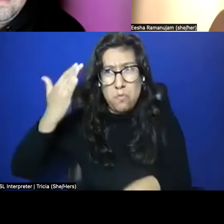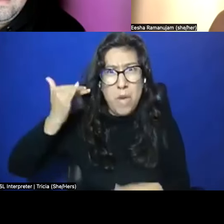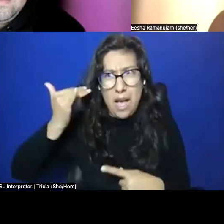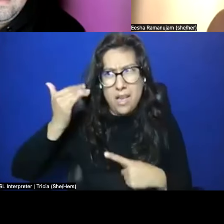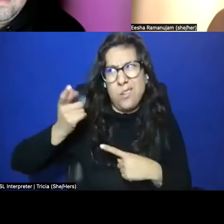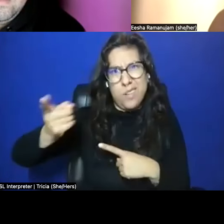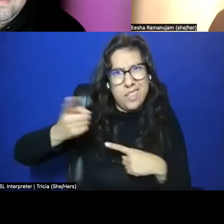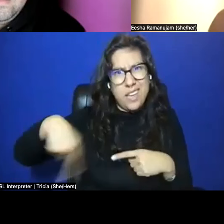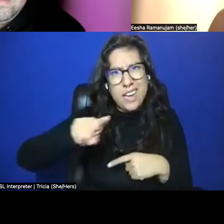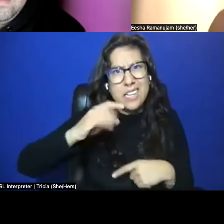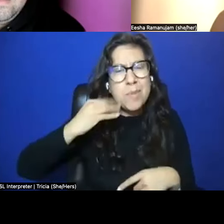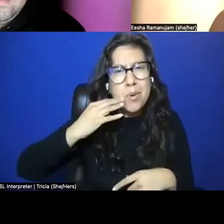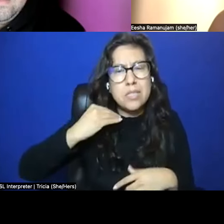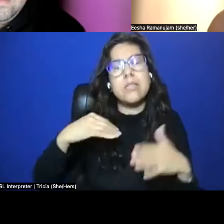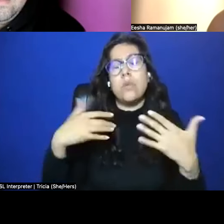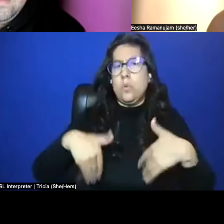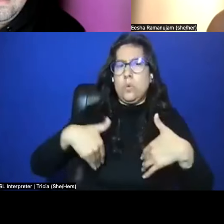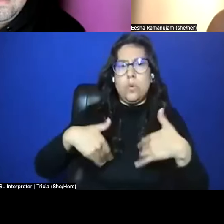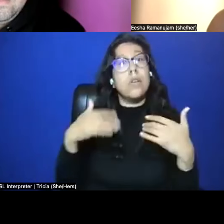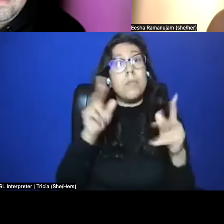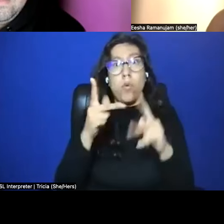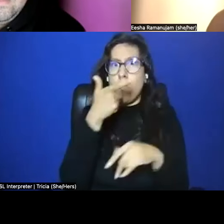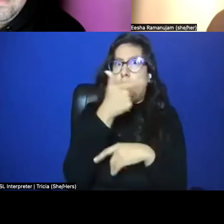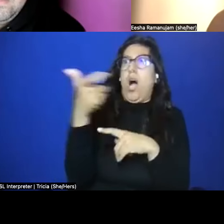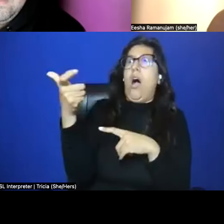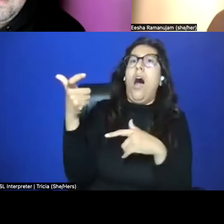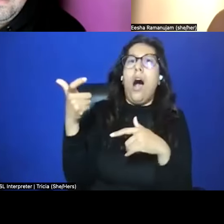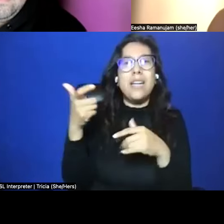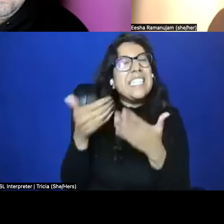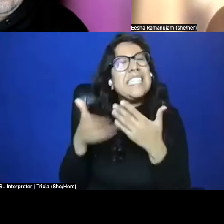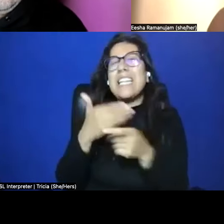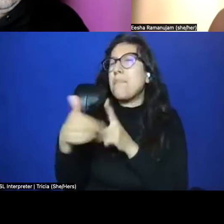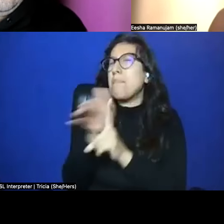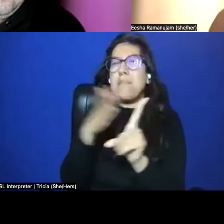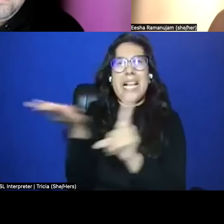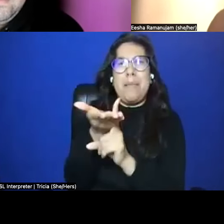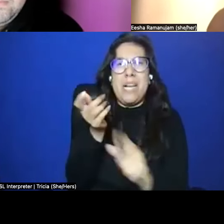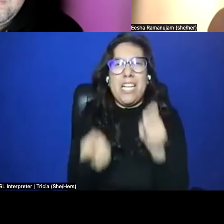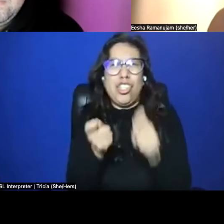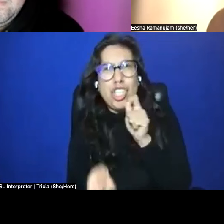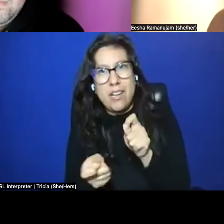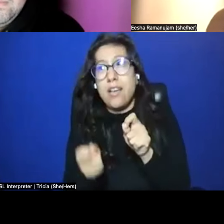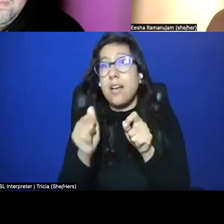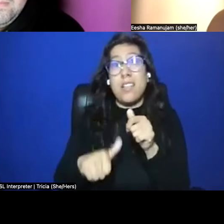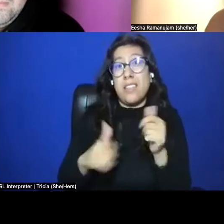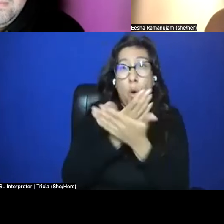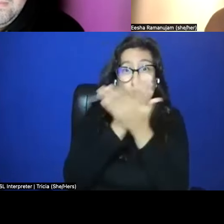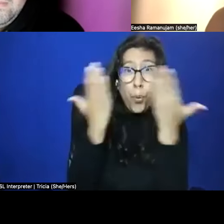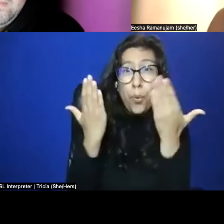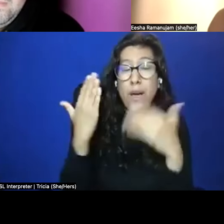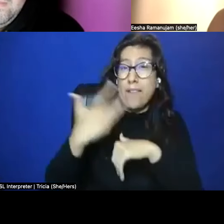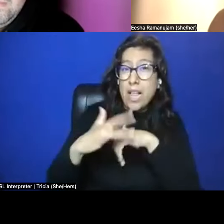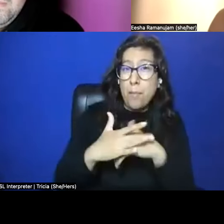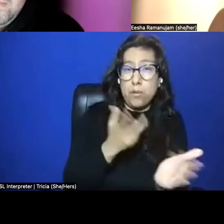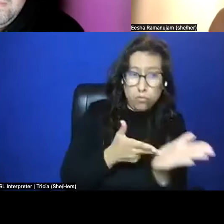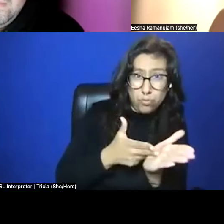they're experiencing, and they can become susceptible to manipulation. The absence of that available information online or in